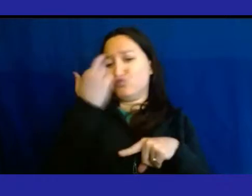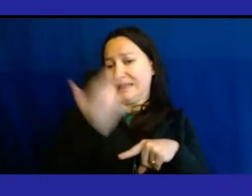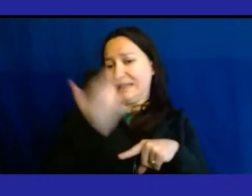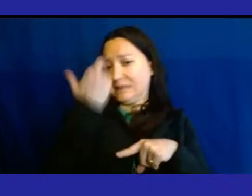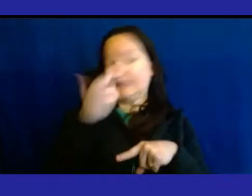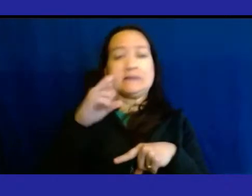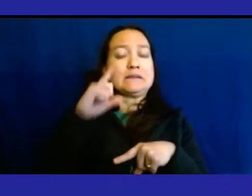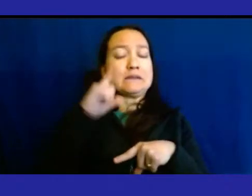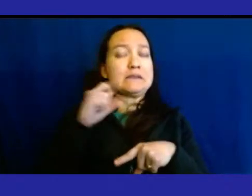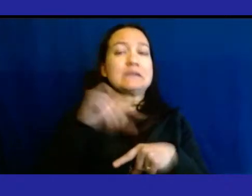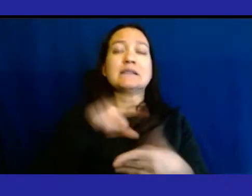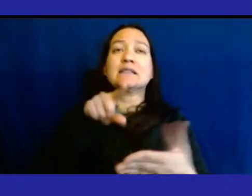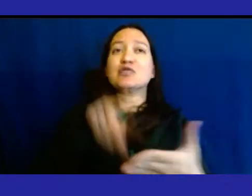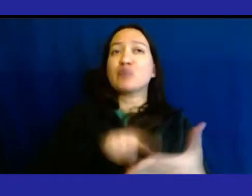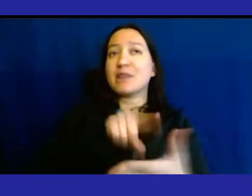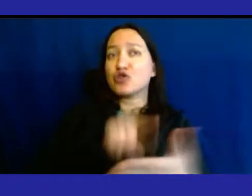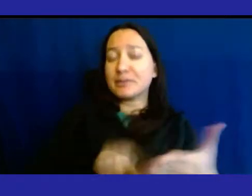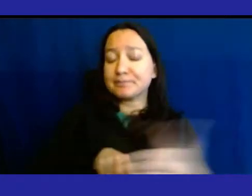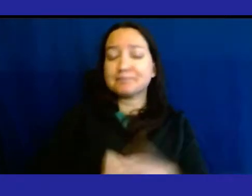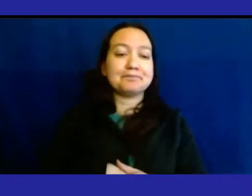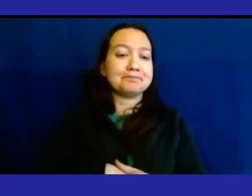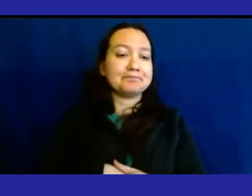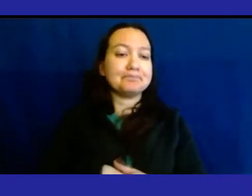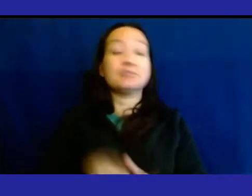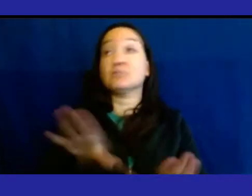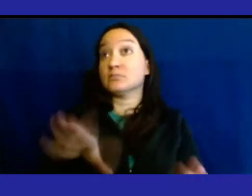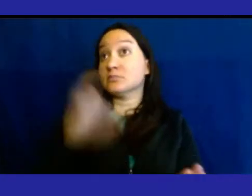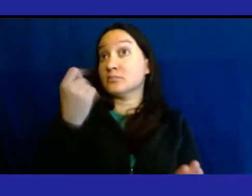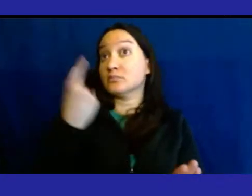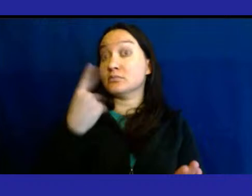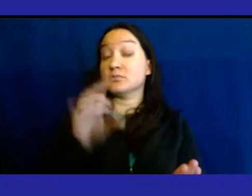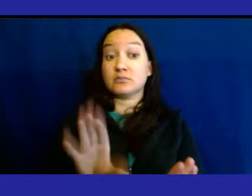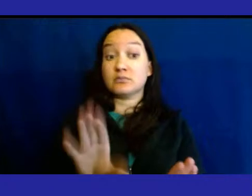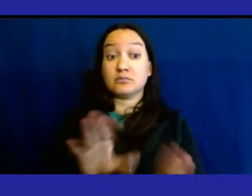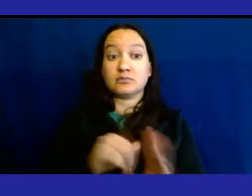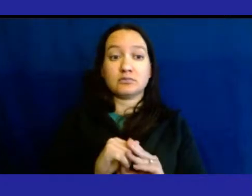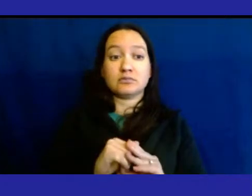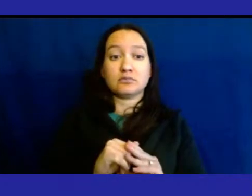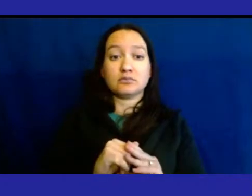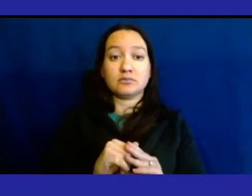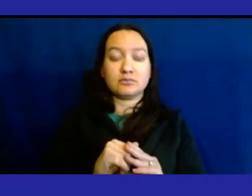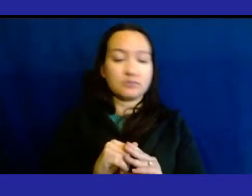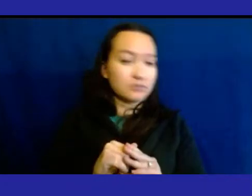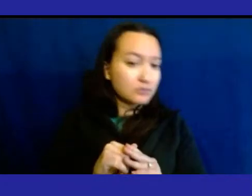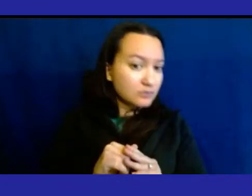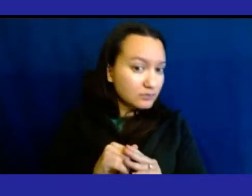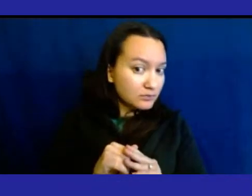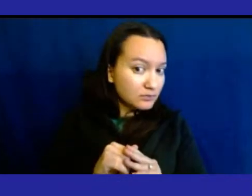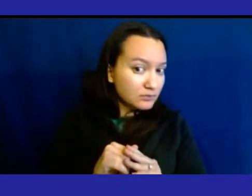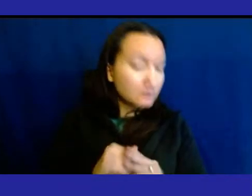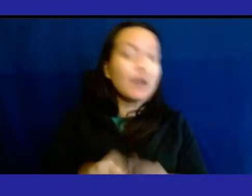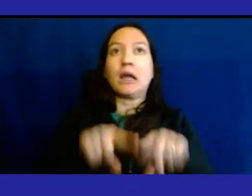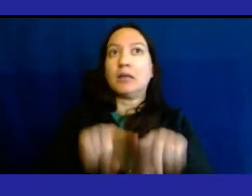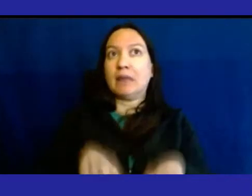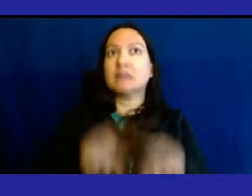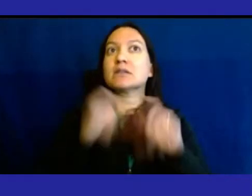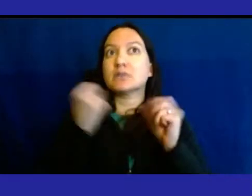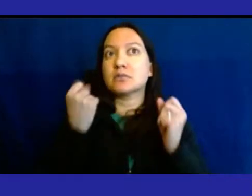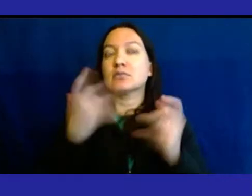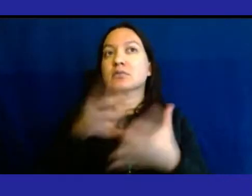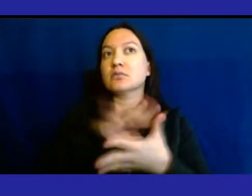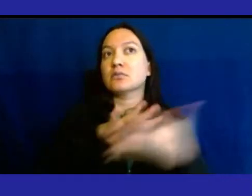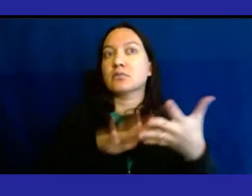of discrimination. Please understand that multiple bases can be alleged in an internal